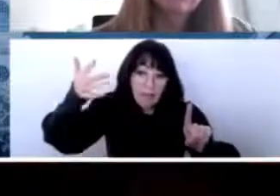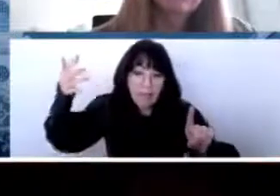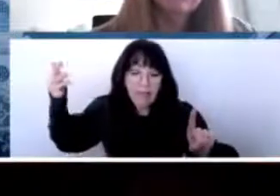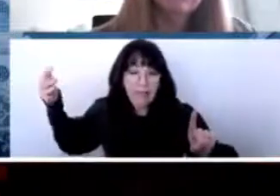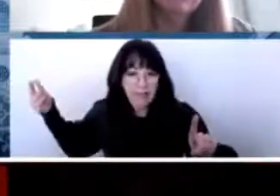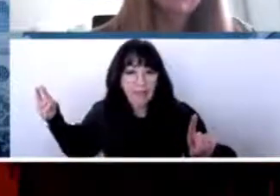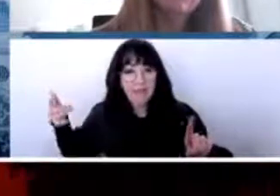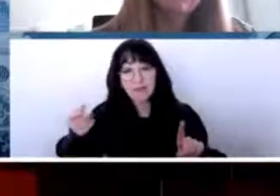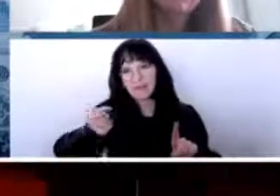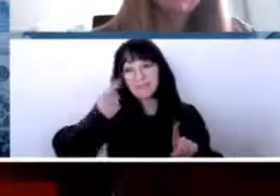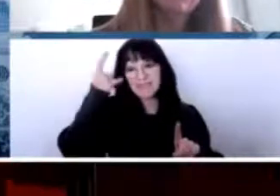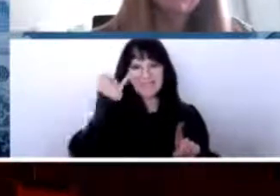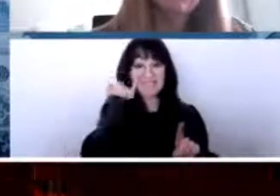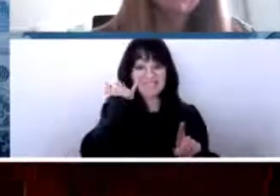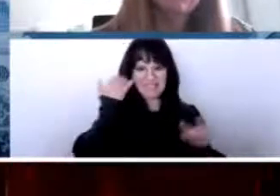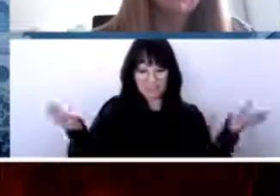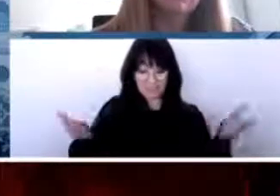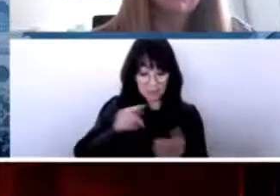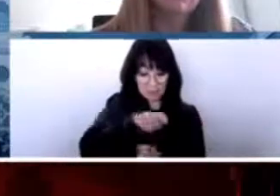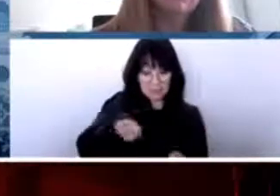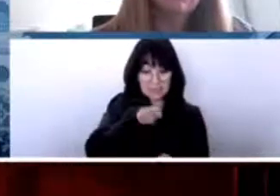Delaware or regional specific incident.